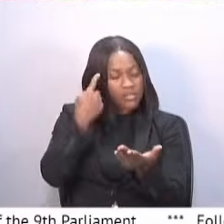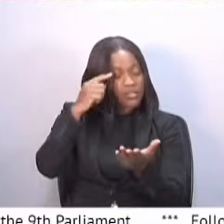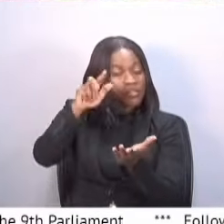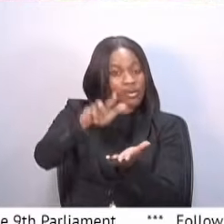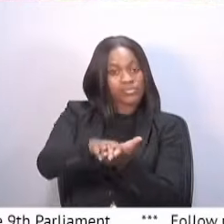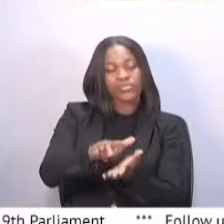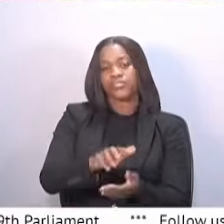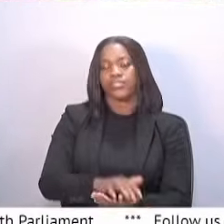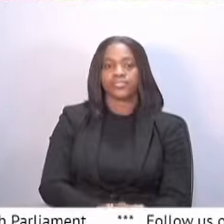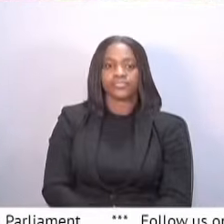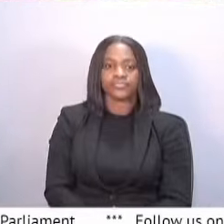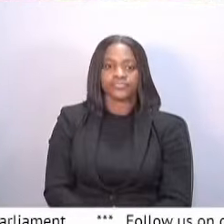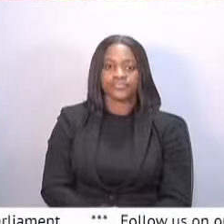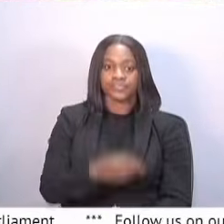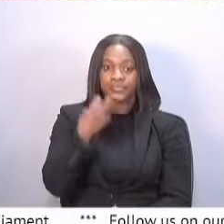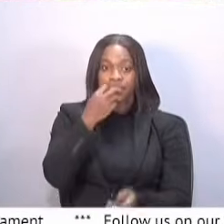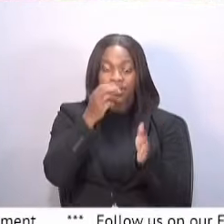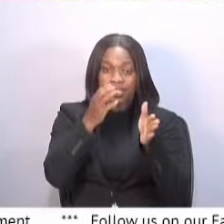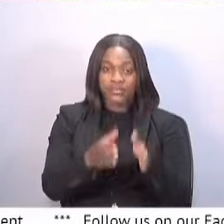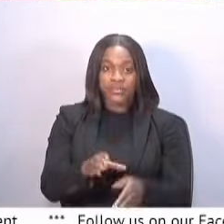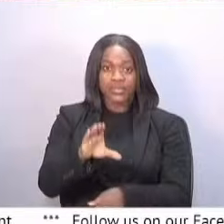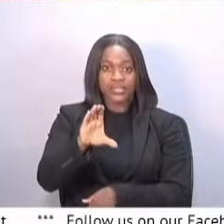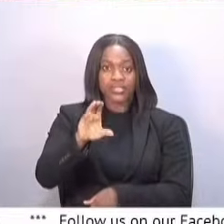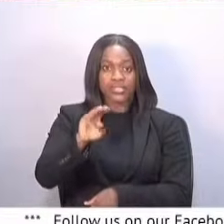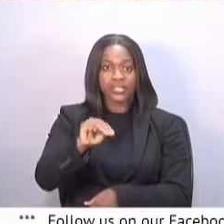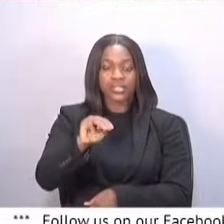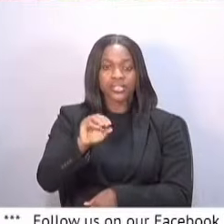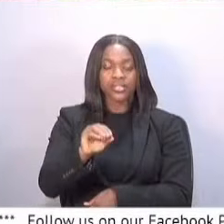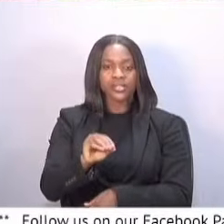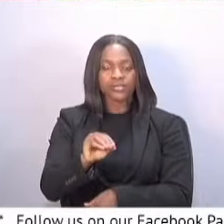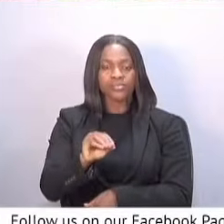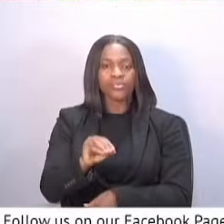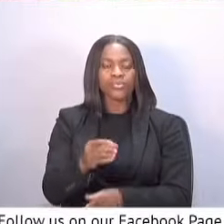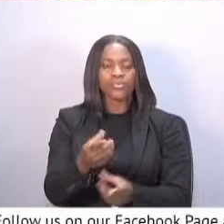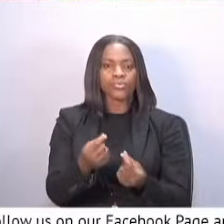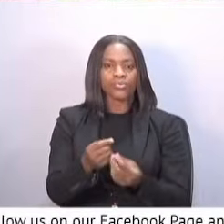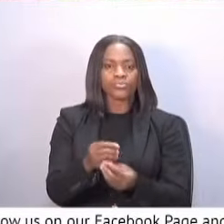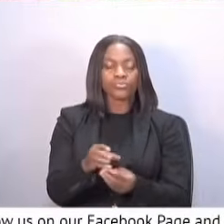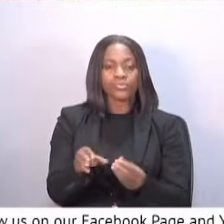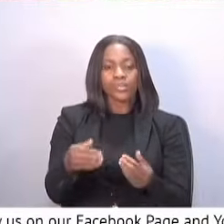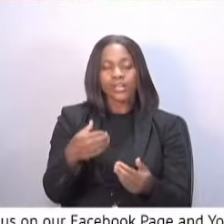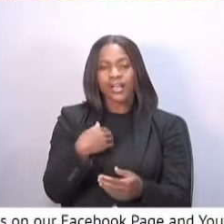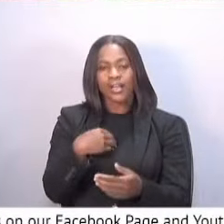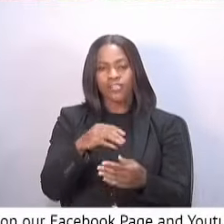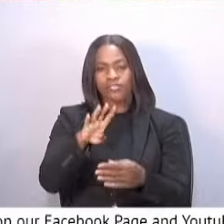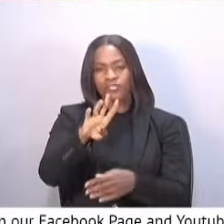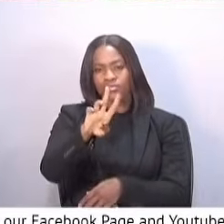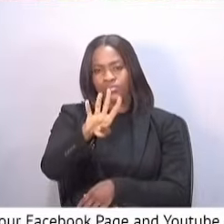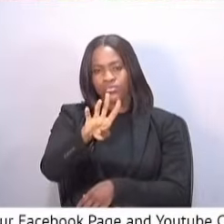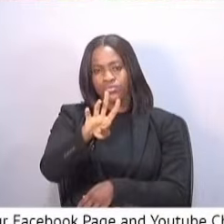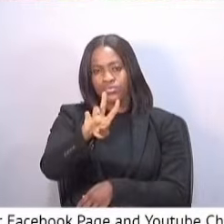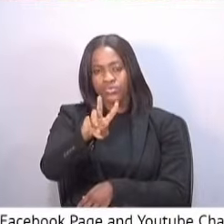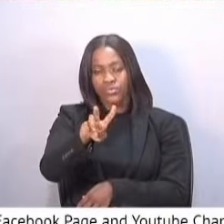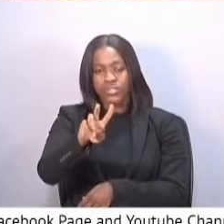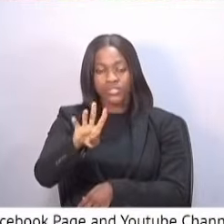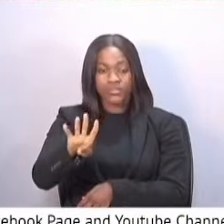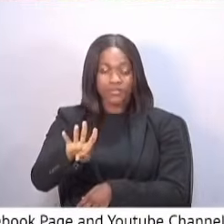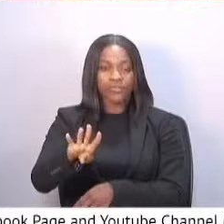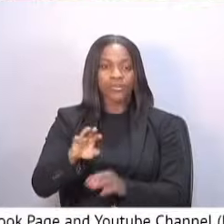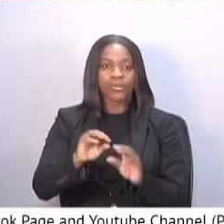authorization. Mr. Speaker, the CMO has onboarded 24 validation bodies, of